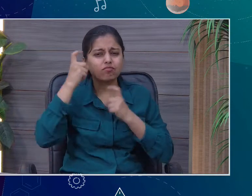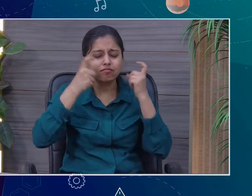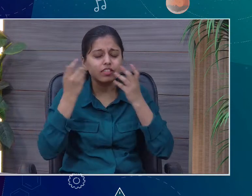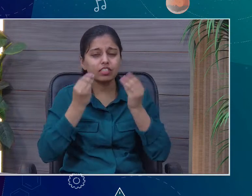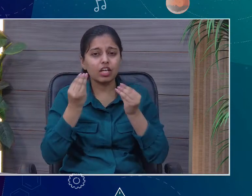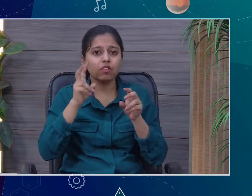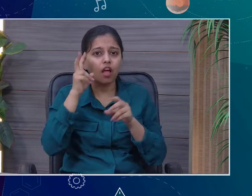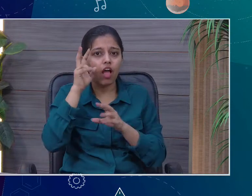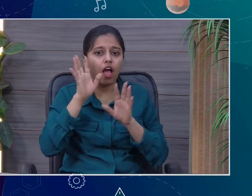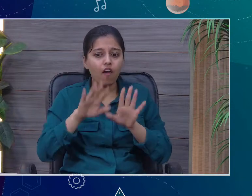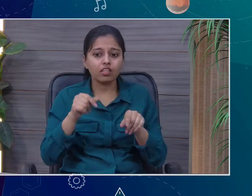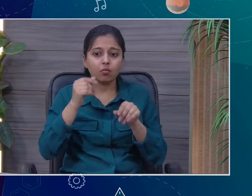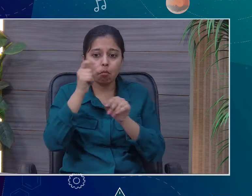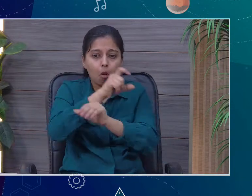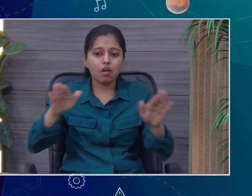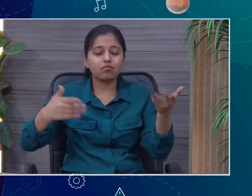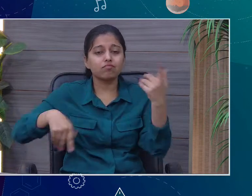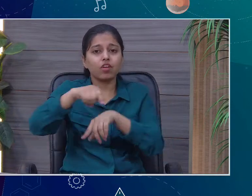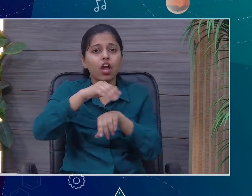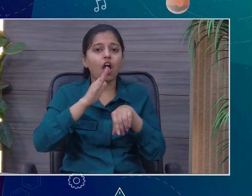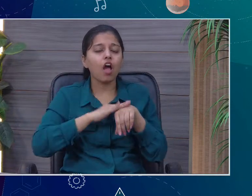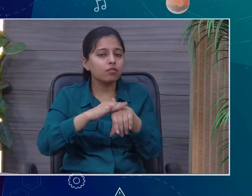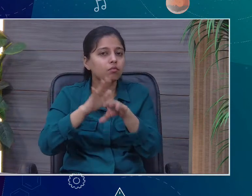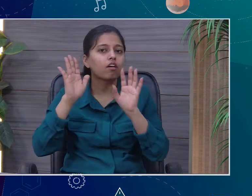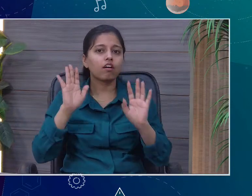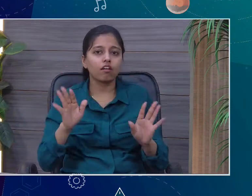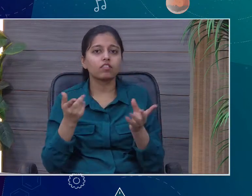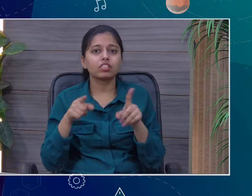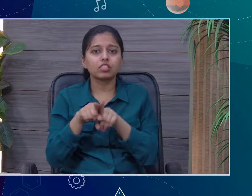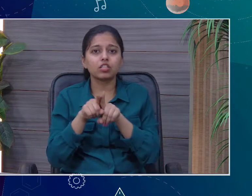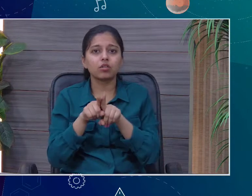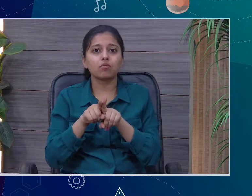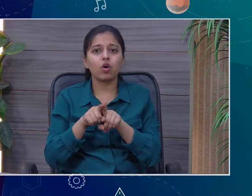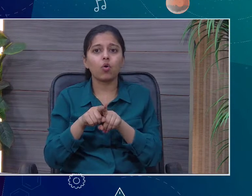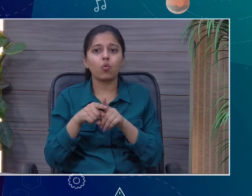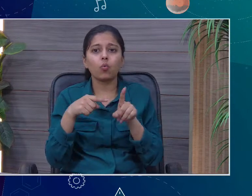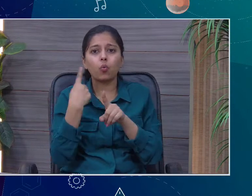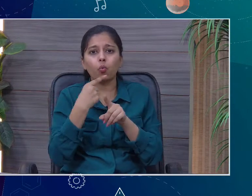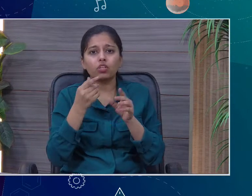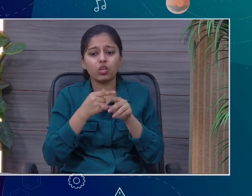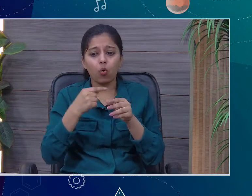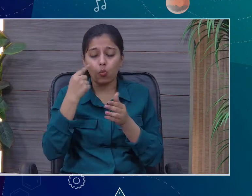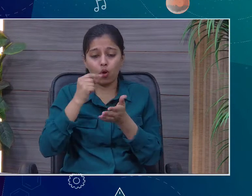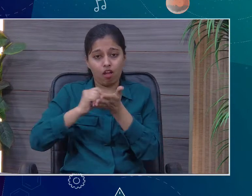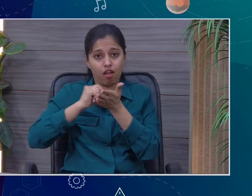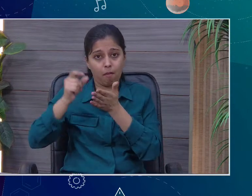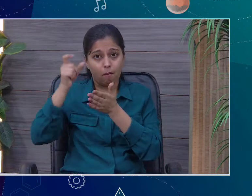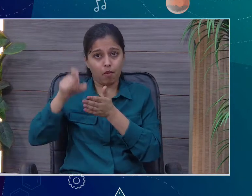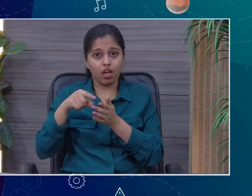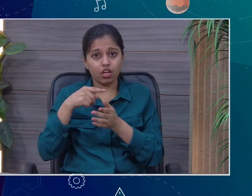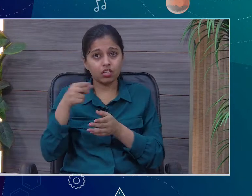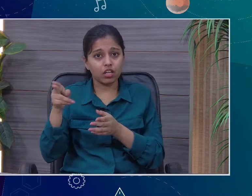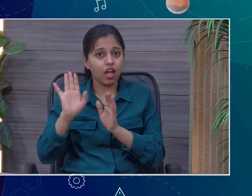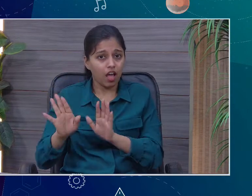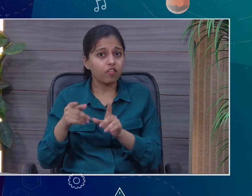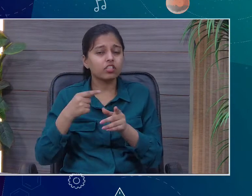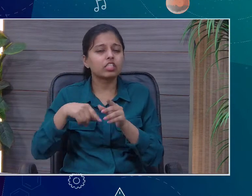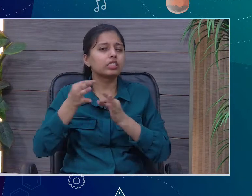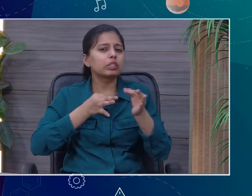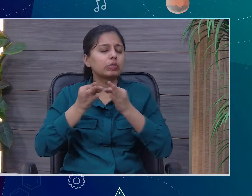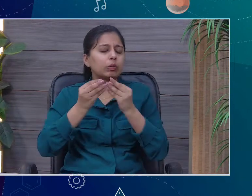experiences that a child experiences, which the R.L. Stevenson, the writer of this poem, explains